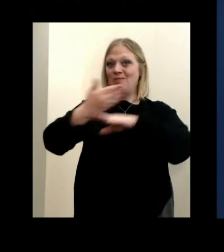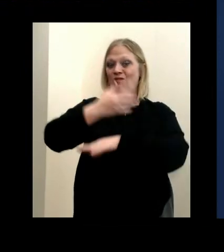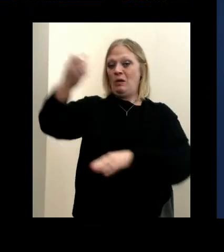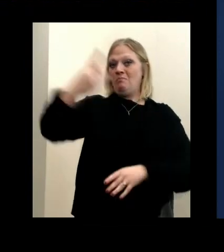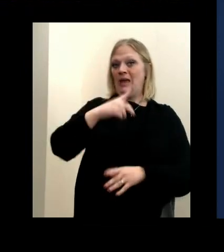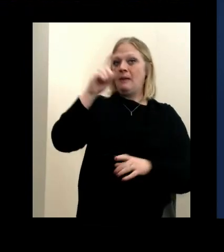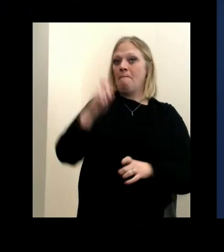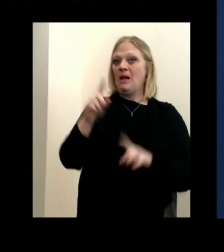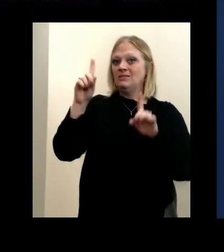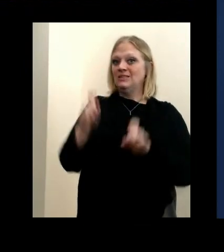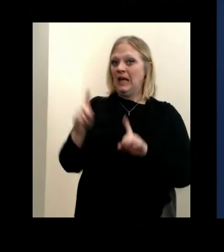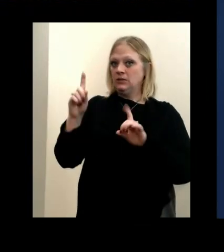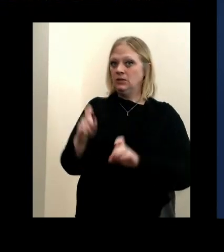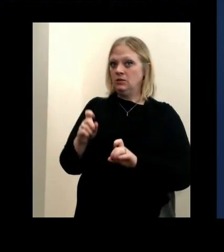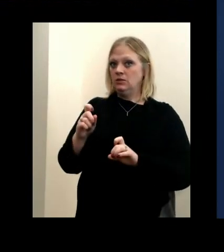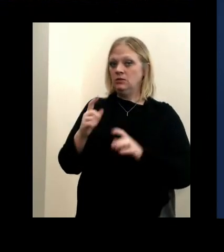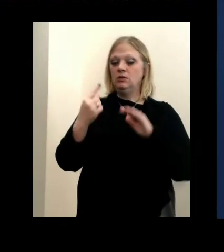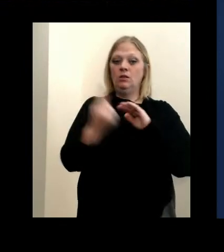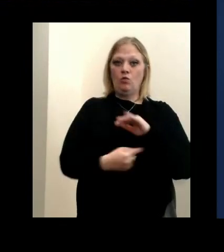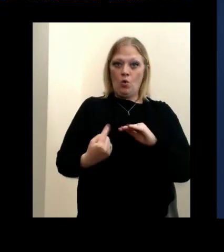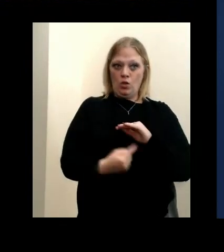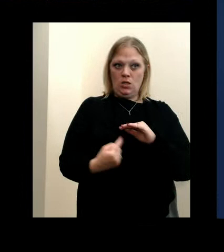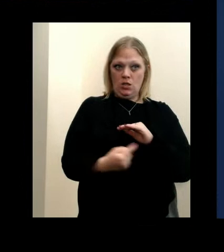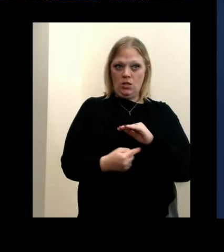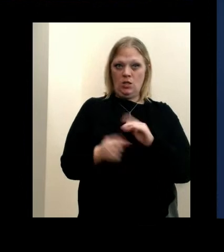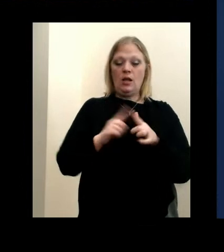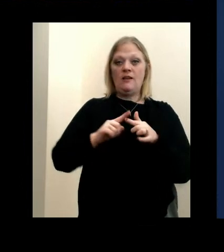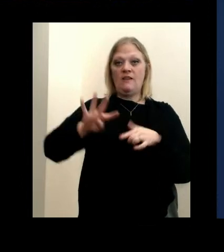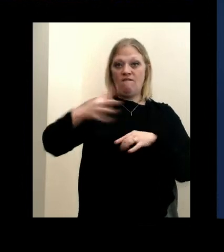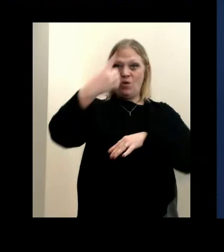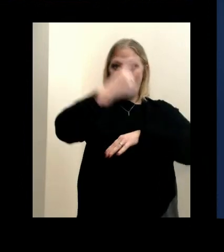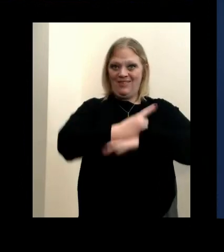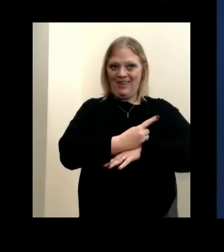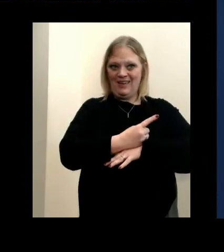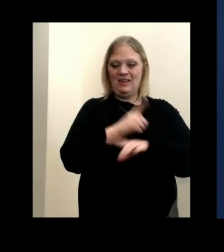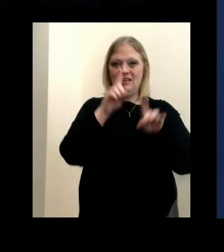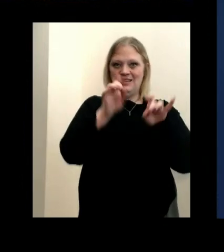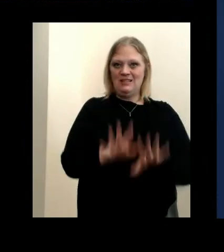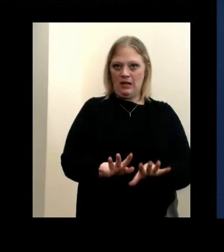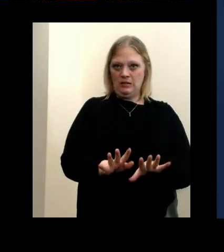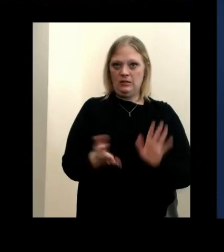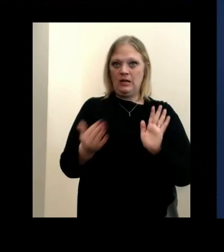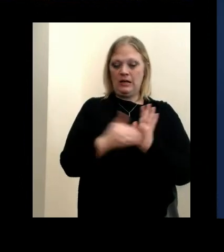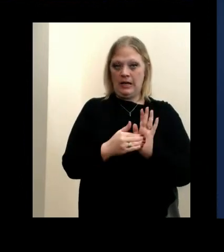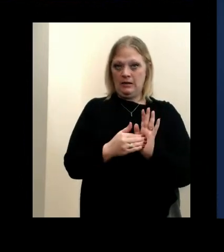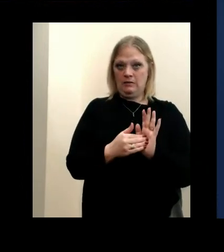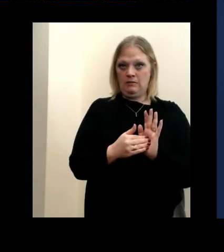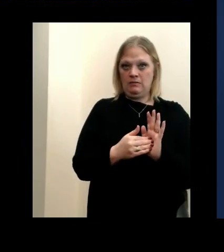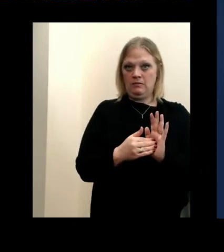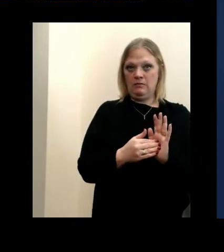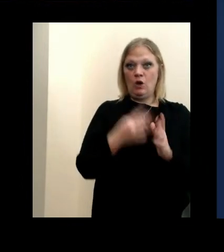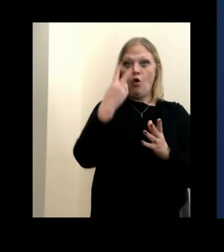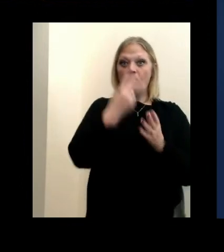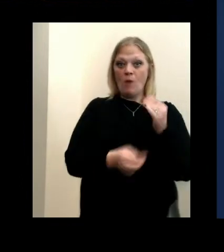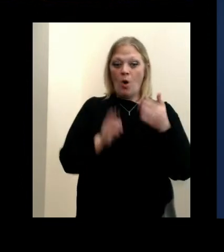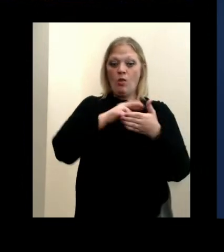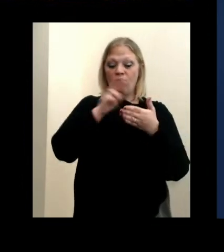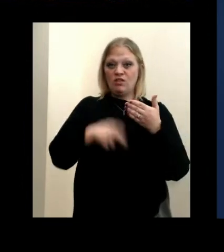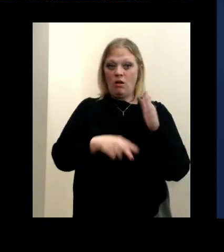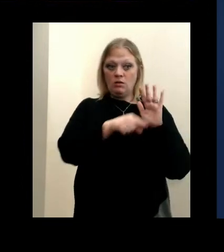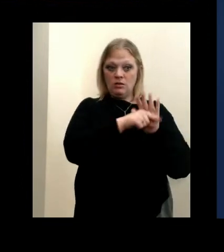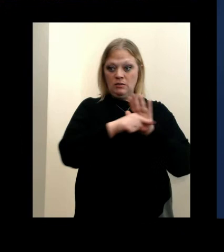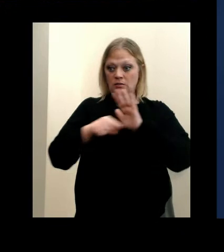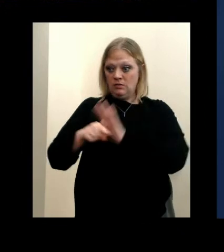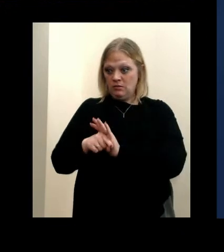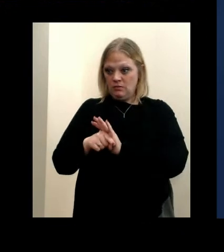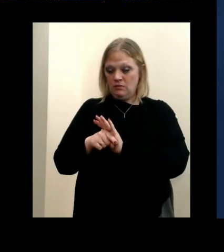and then quarantine when you come back. And then on the 4th day, you can get a test. And when you have both of those test results are negative,